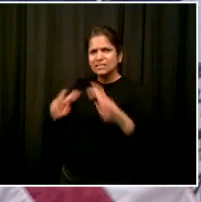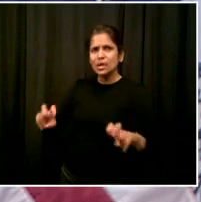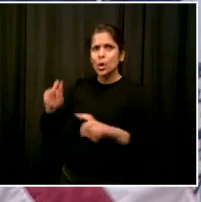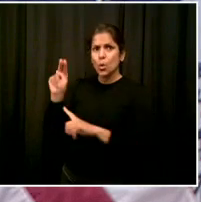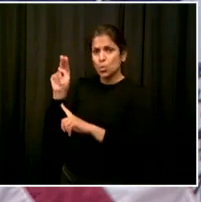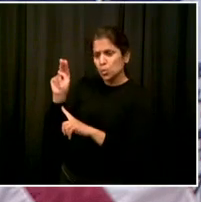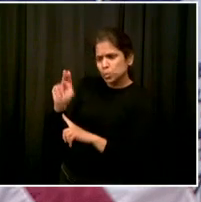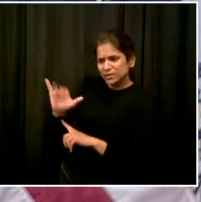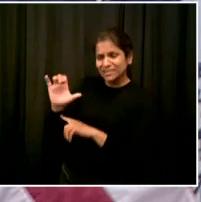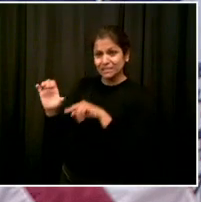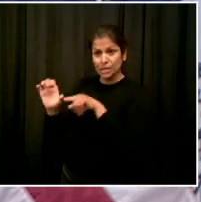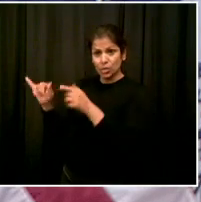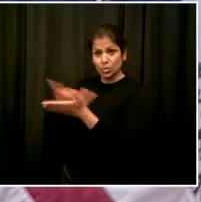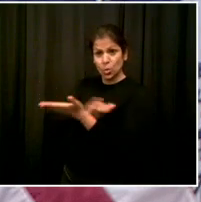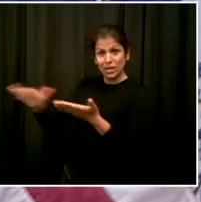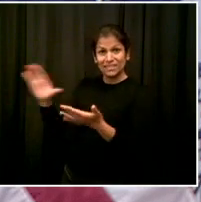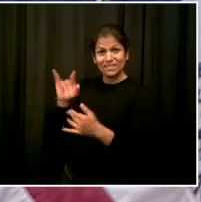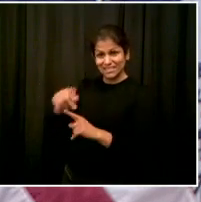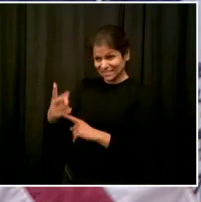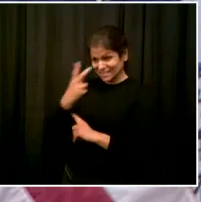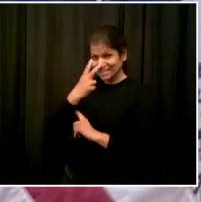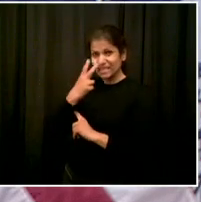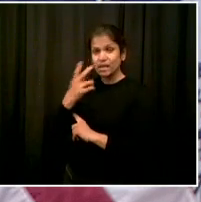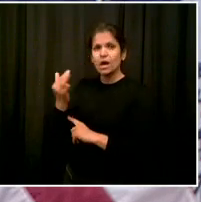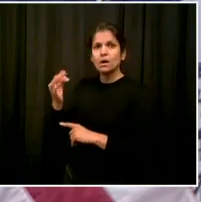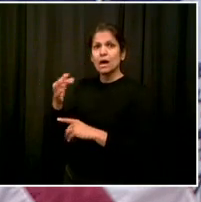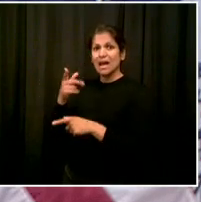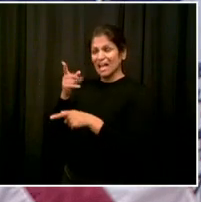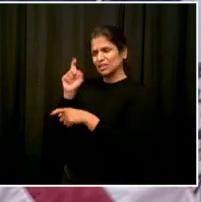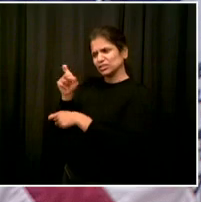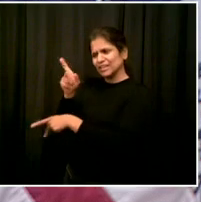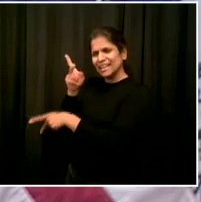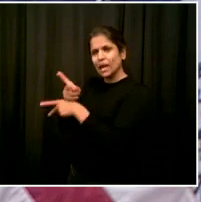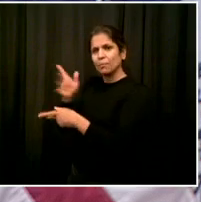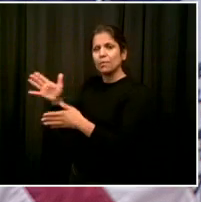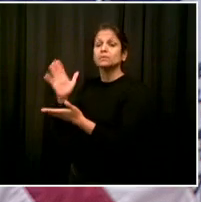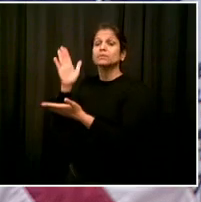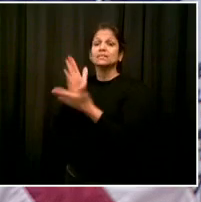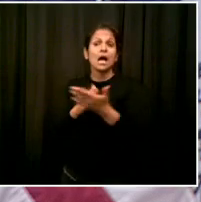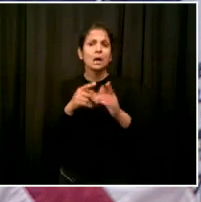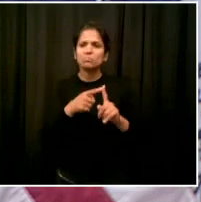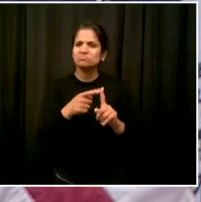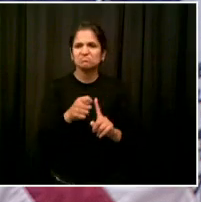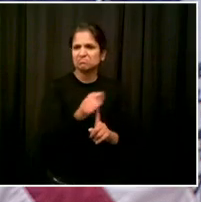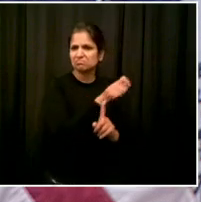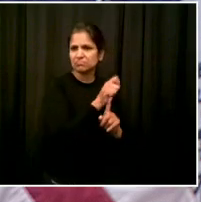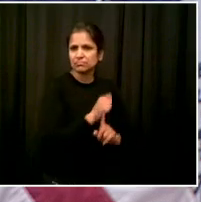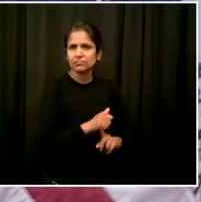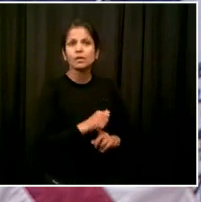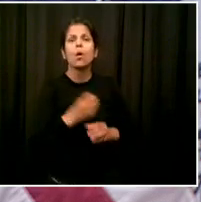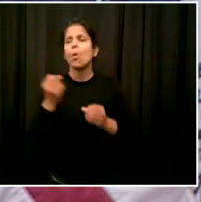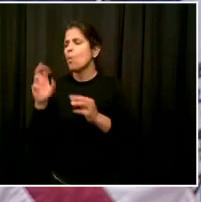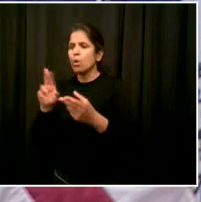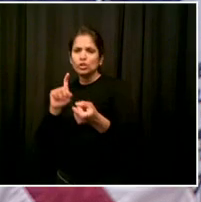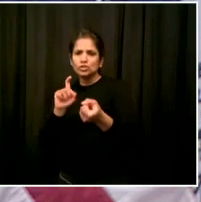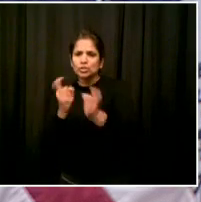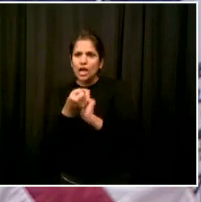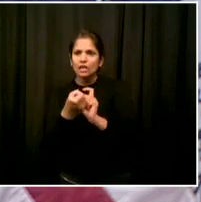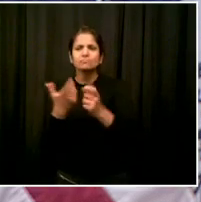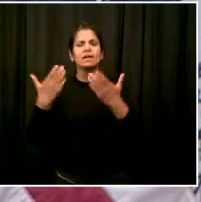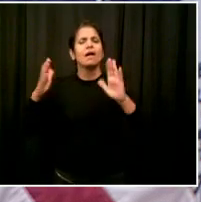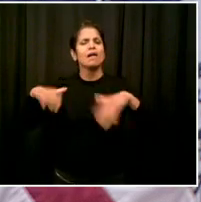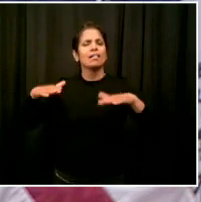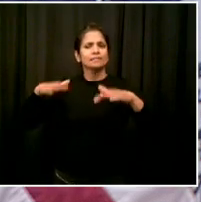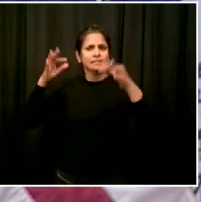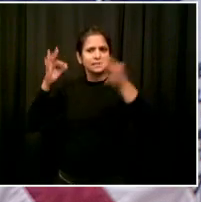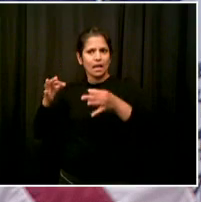what should be the future approach, whether it is the name or how we talk about it and explain it to our people, what this history